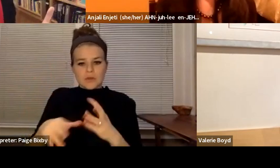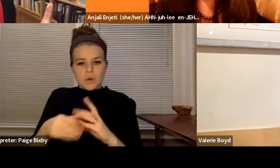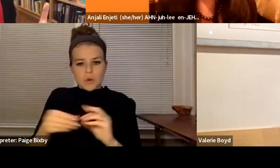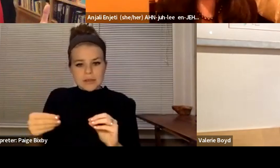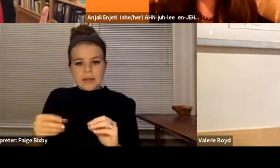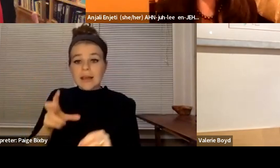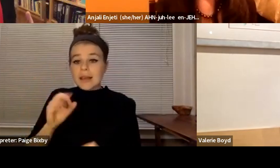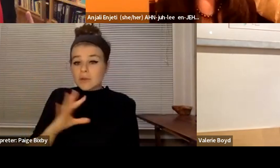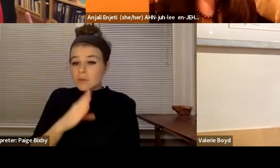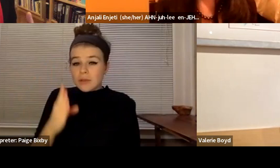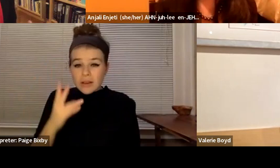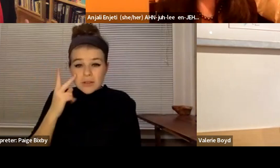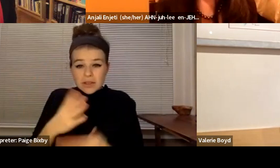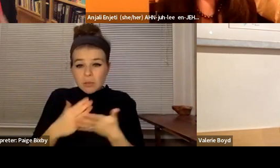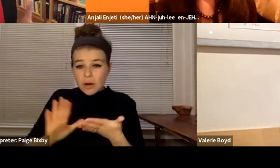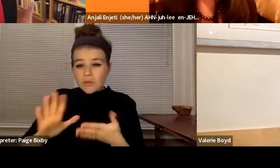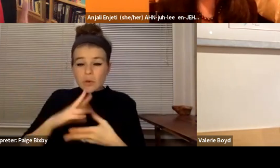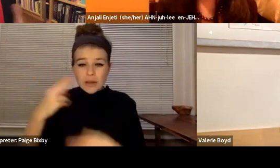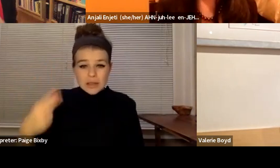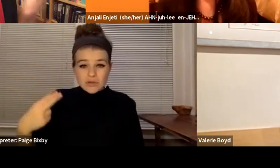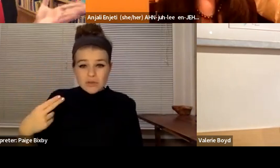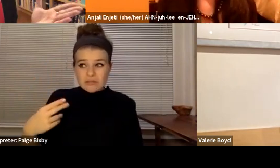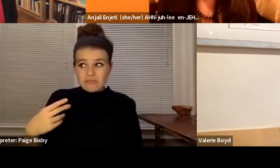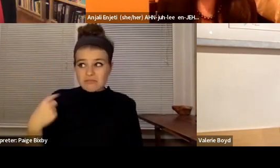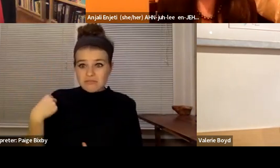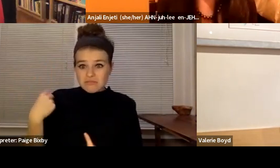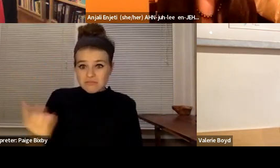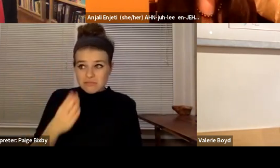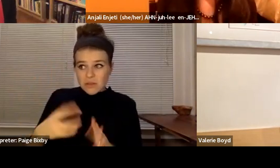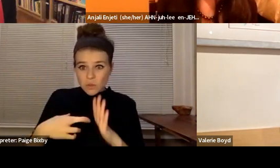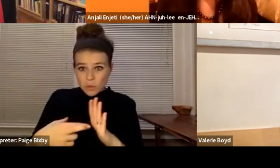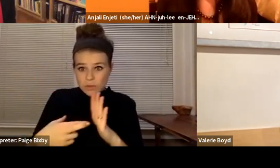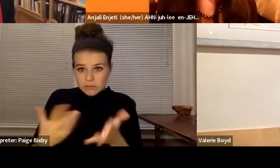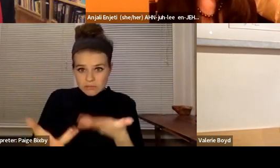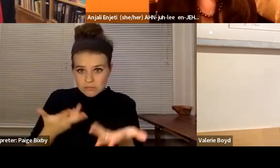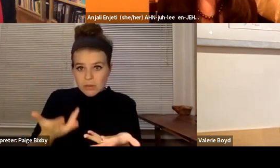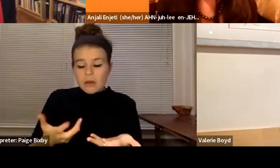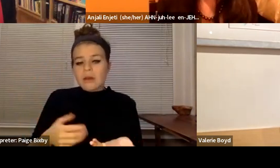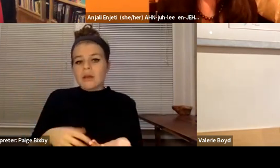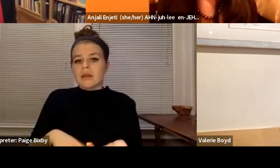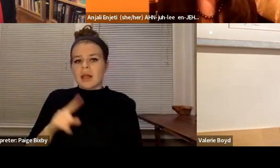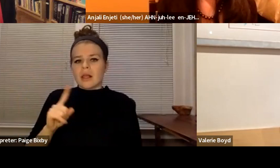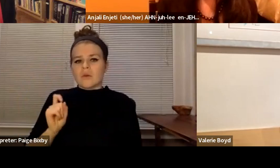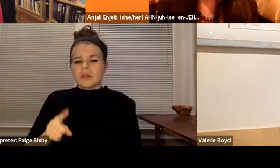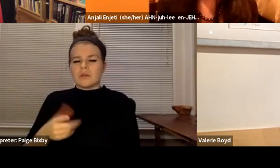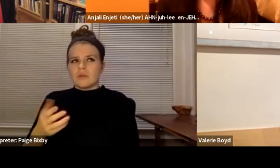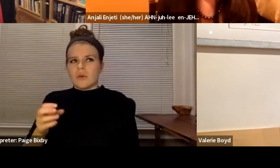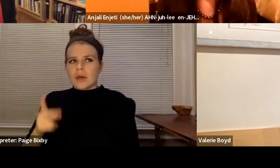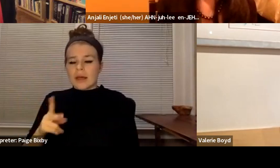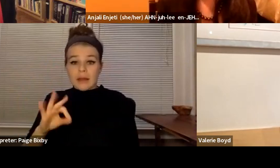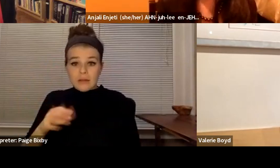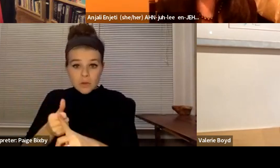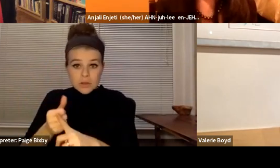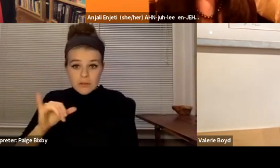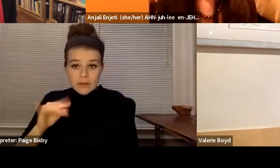if you never see part of your history ever represented. In fact, people, the question is like, if you're Indian, why was